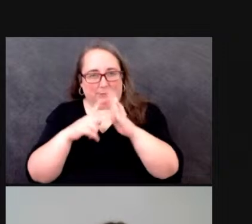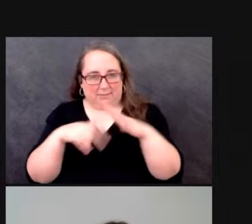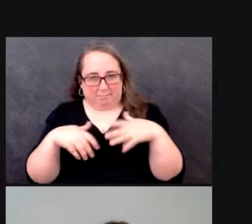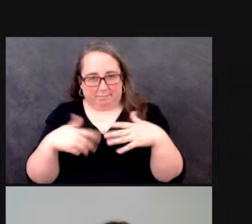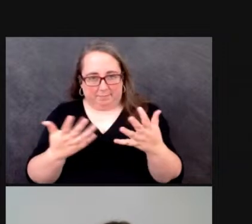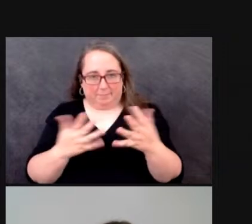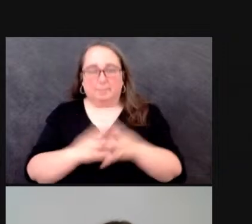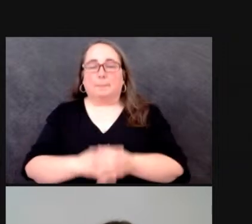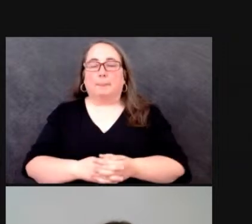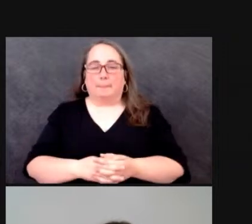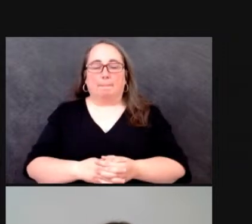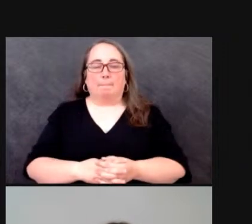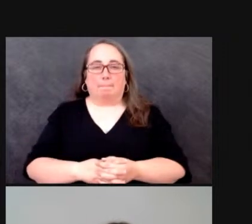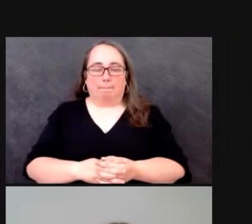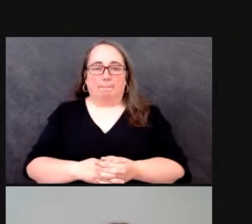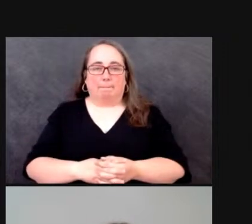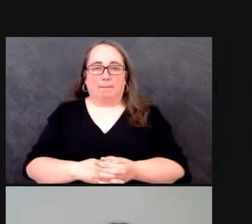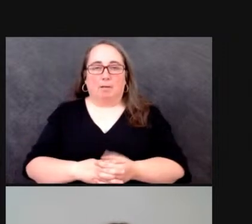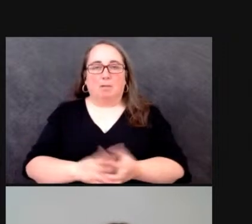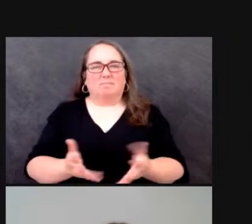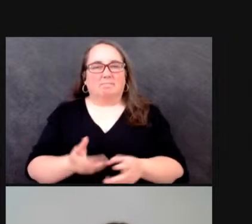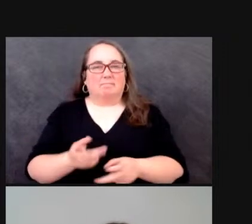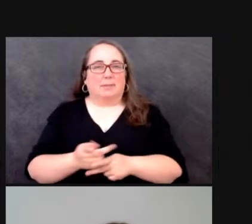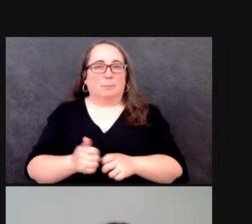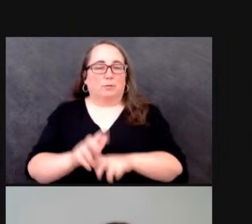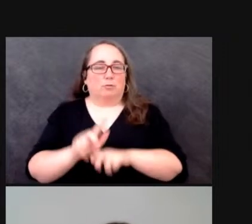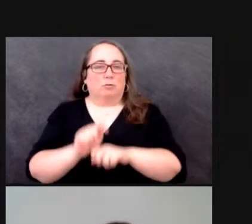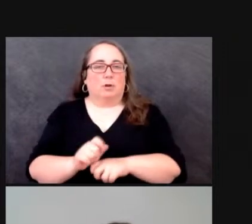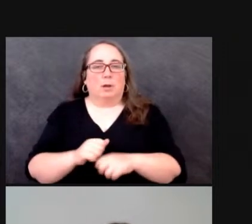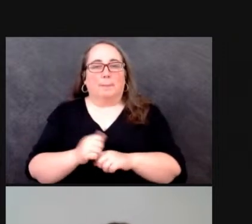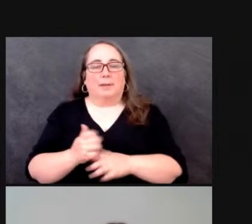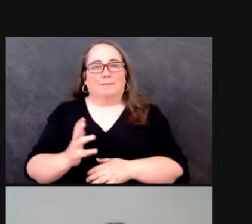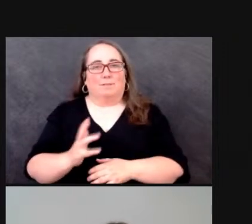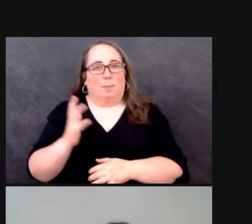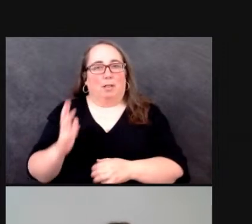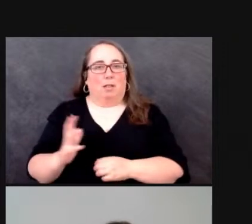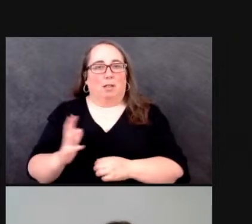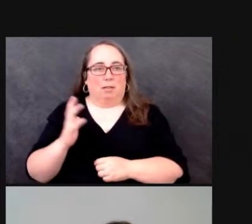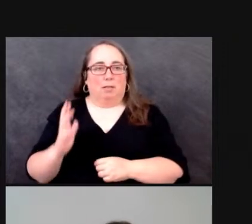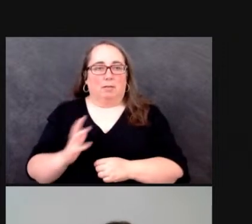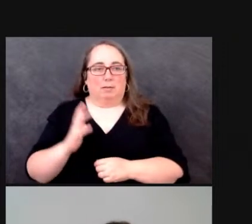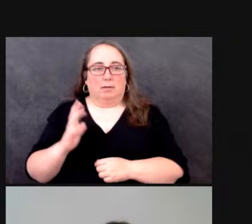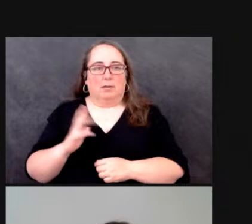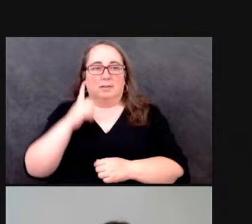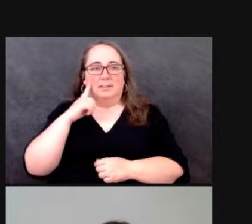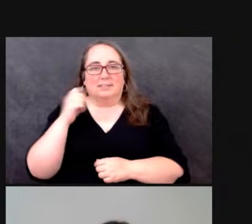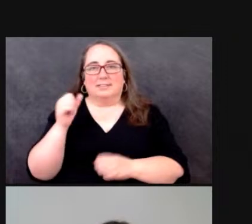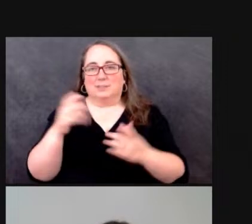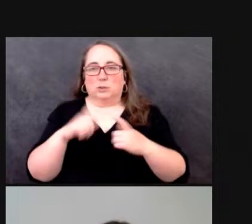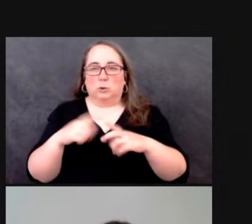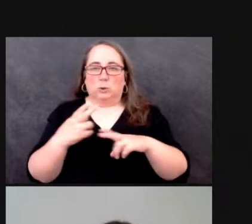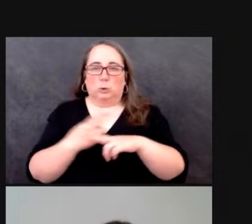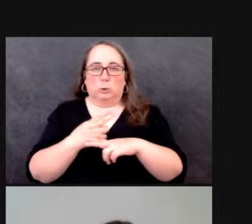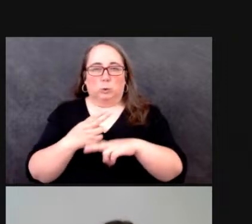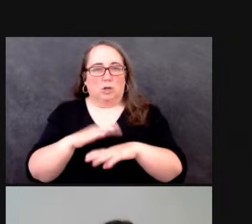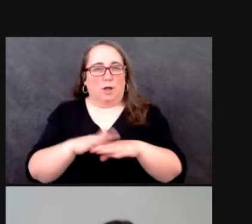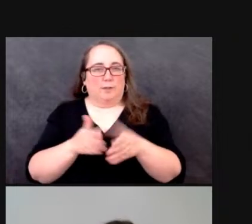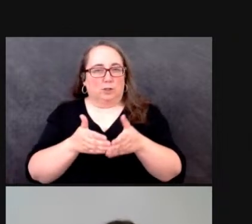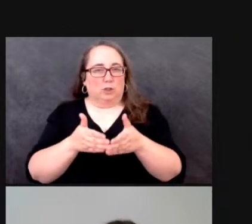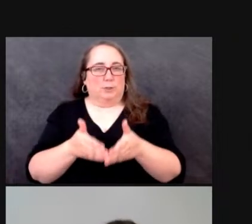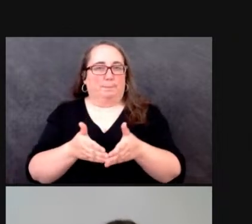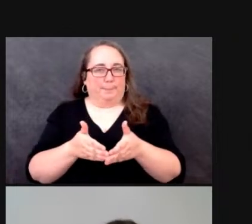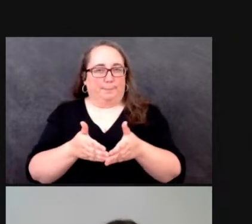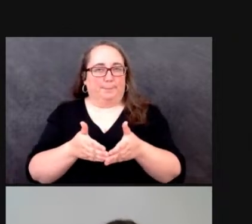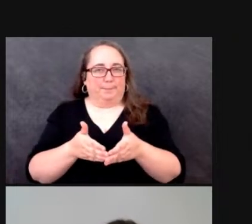reason, quite simply, was in keeping with tradition and creating a formal silver service to use on board the ship bearing the